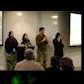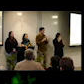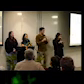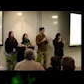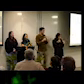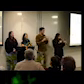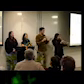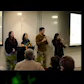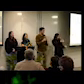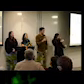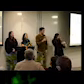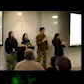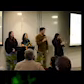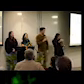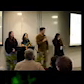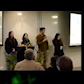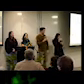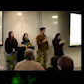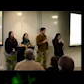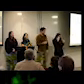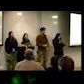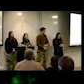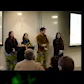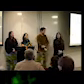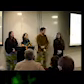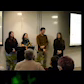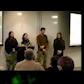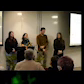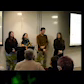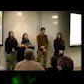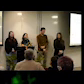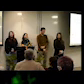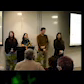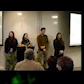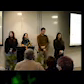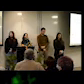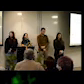whether or not it actually will help with these memory processes that we're aware of.